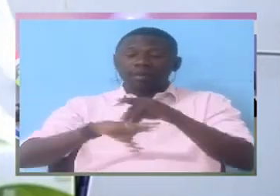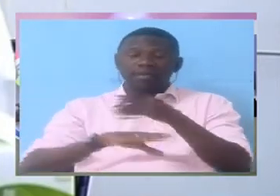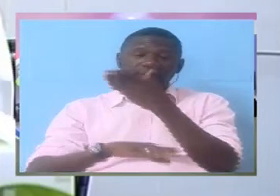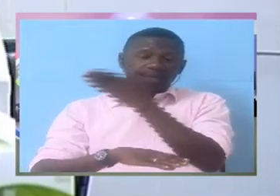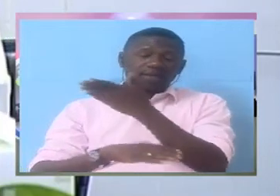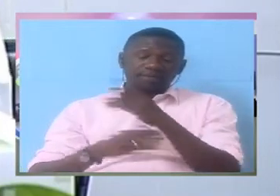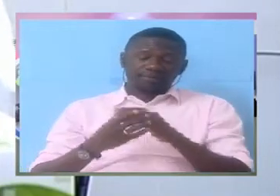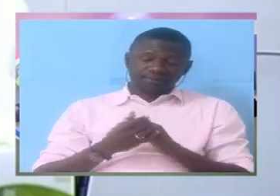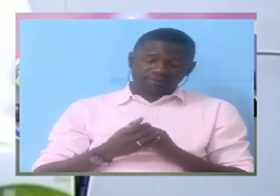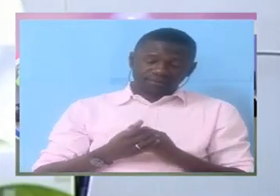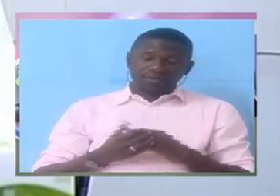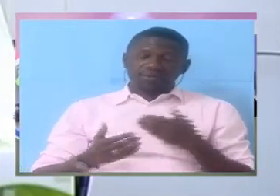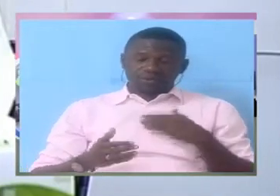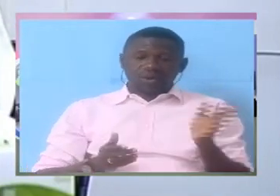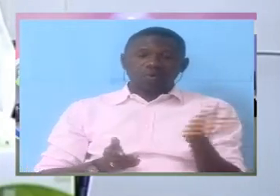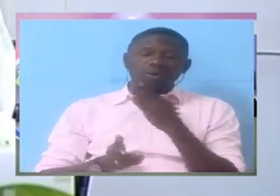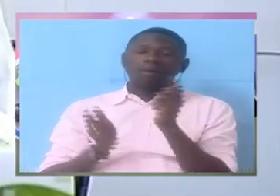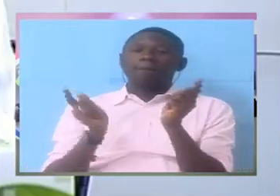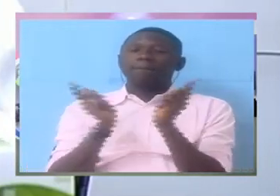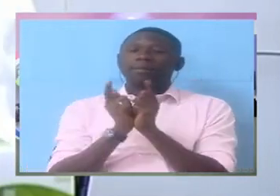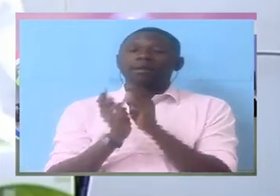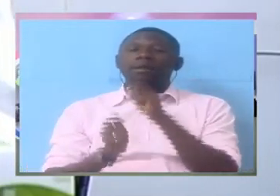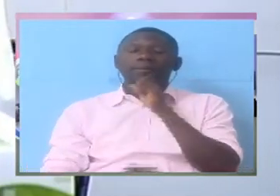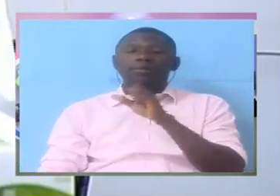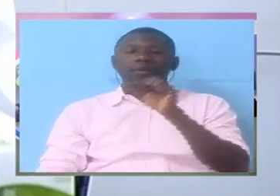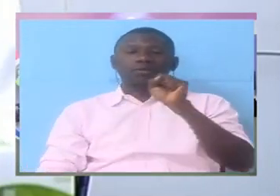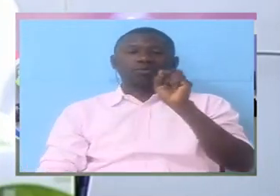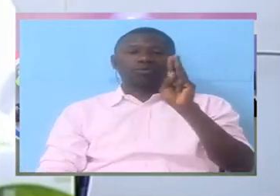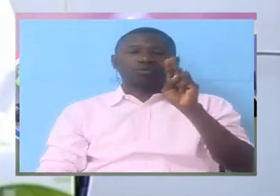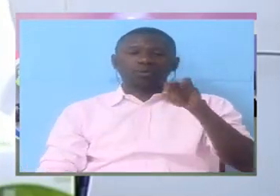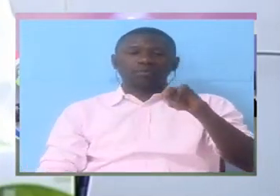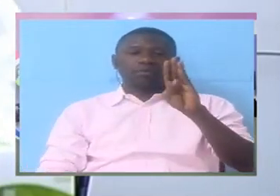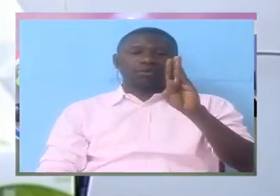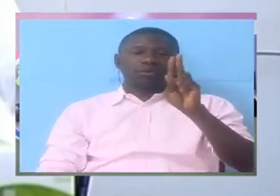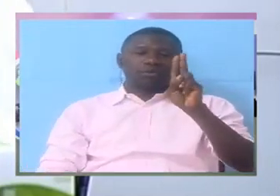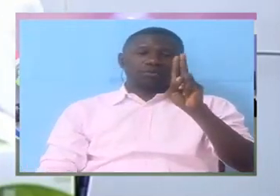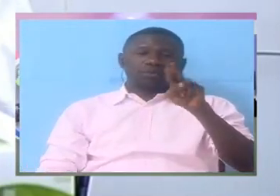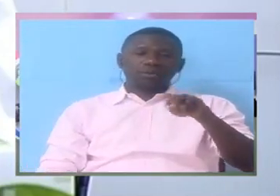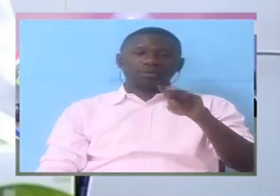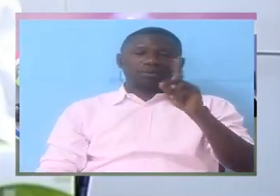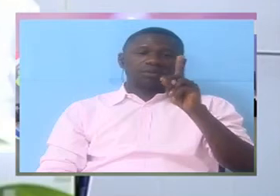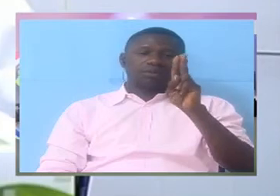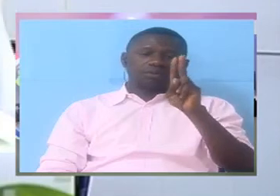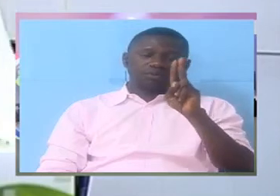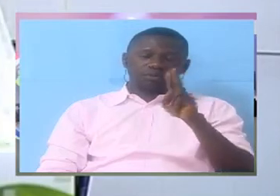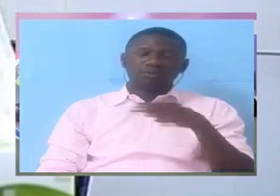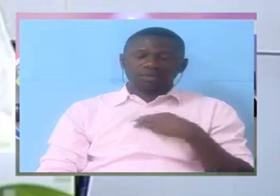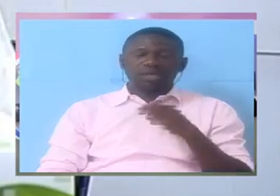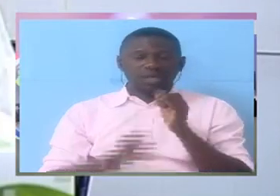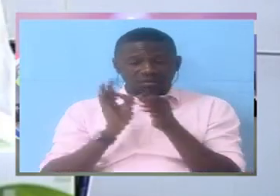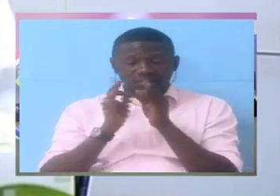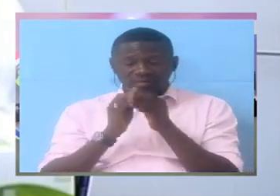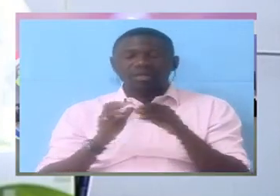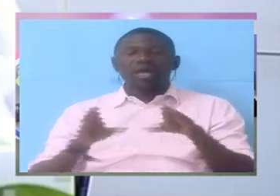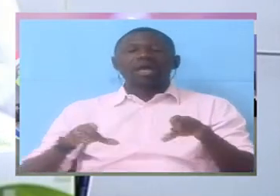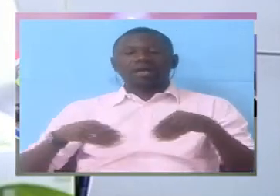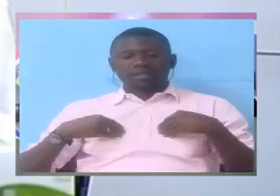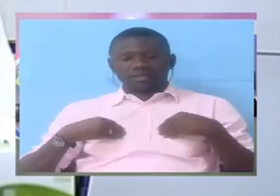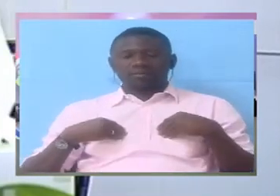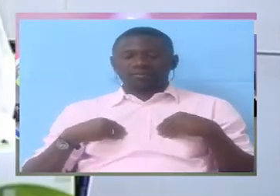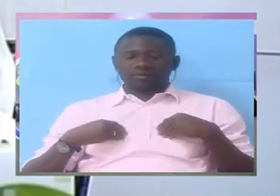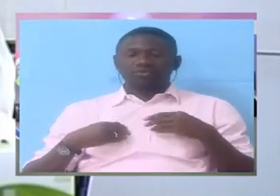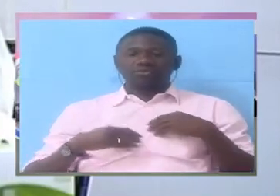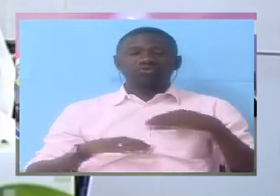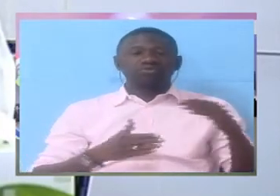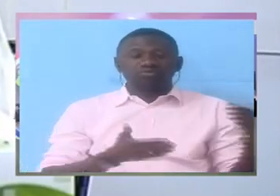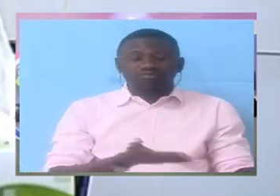to Mr. Sumbundu. Dara Mr. Sumbunduye. I told him the message. Akibaro ñum fay. He complied. Sonta. So he cleared his things